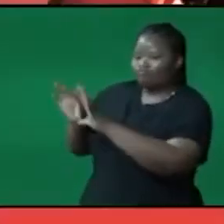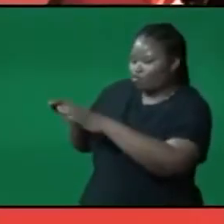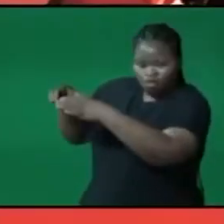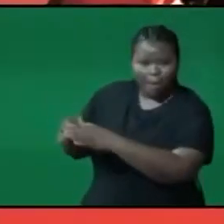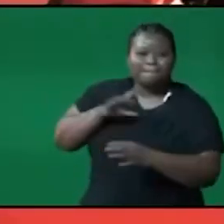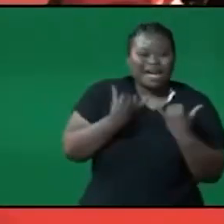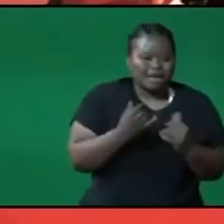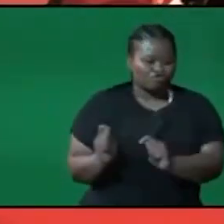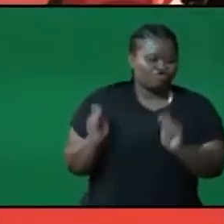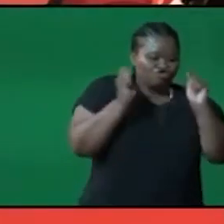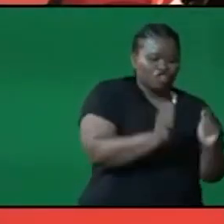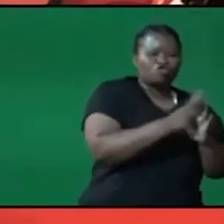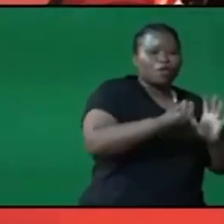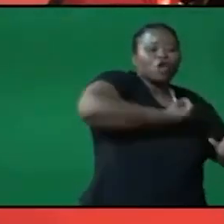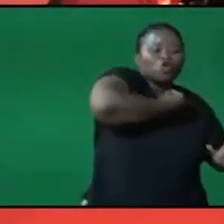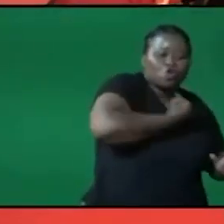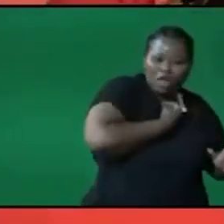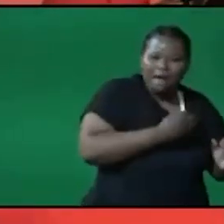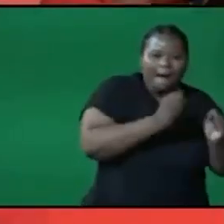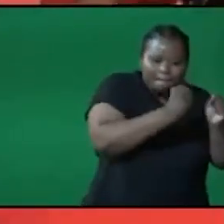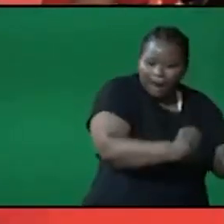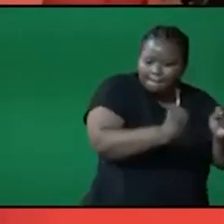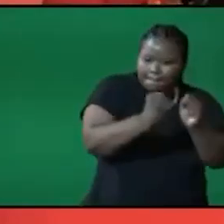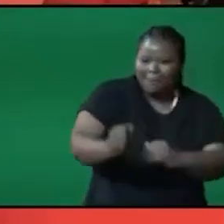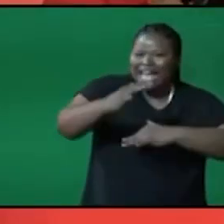command, which exists everywhere.